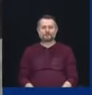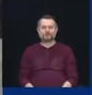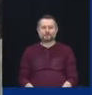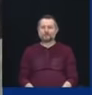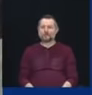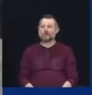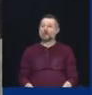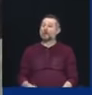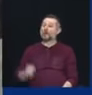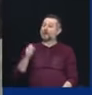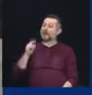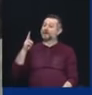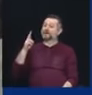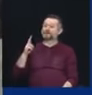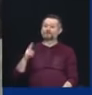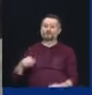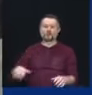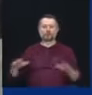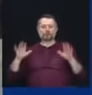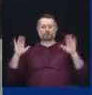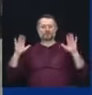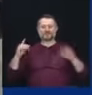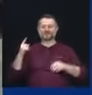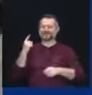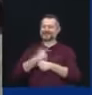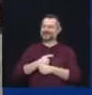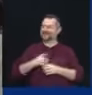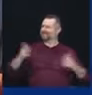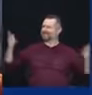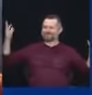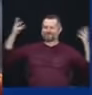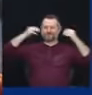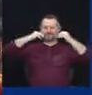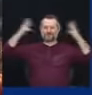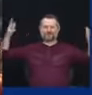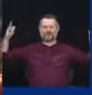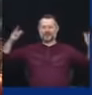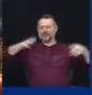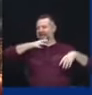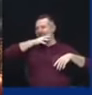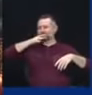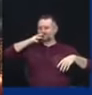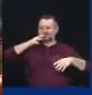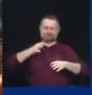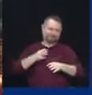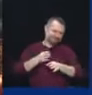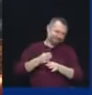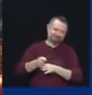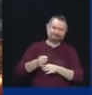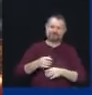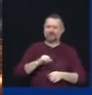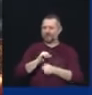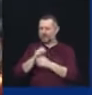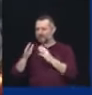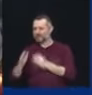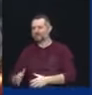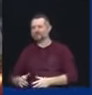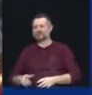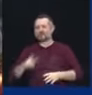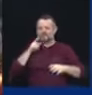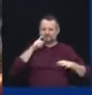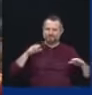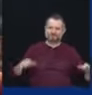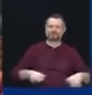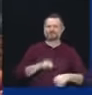Okay, it's a good day all around. It's a good day for the agriculture industry. It's a good day for the workers who give so much of